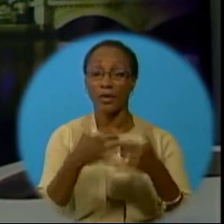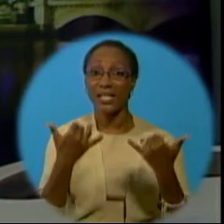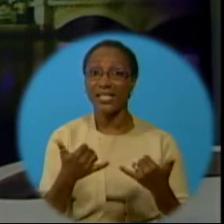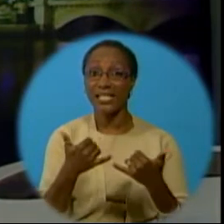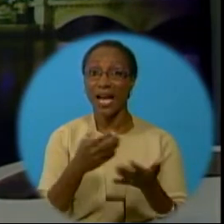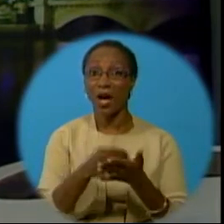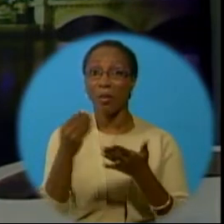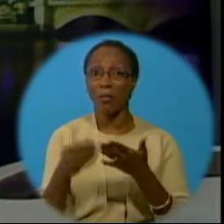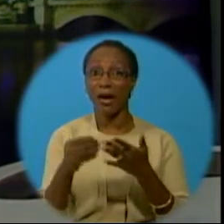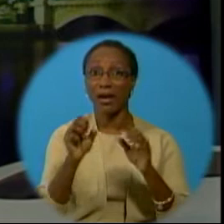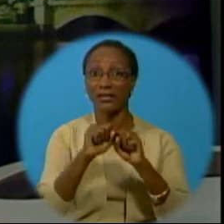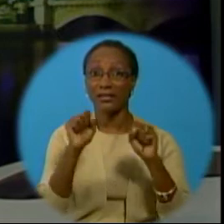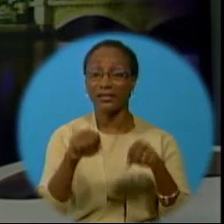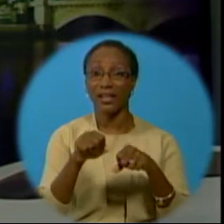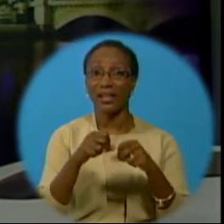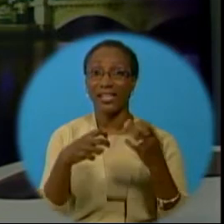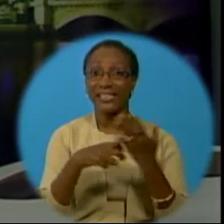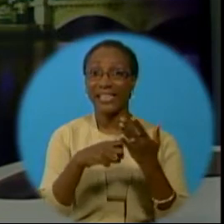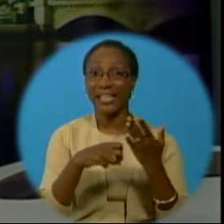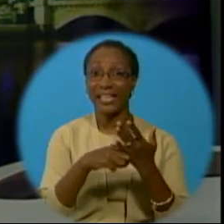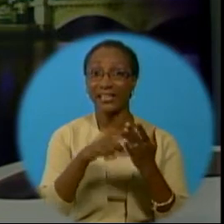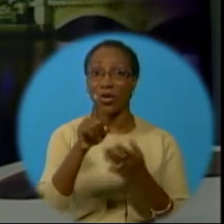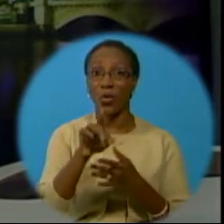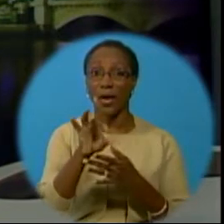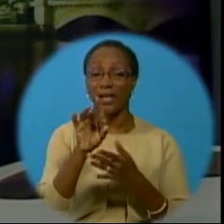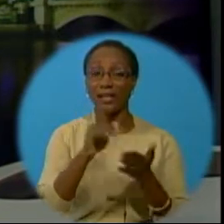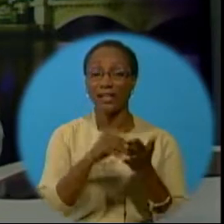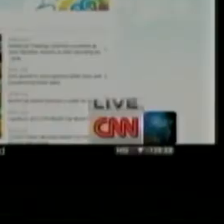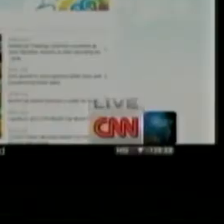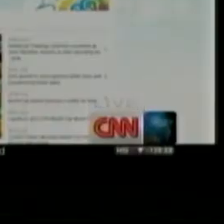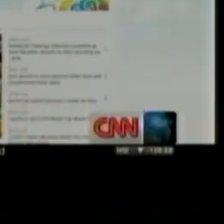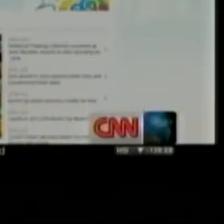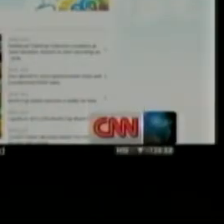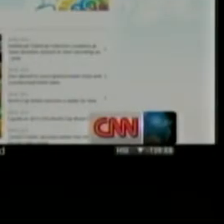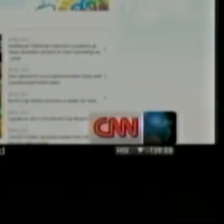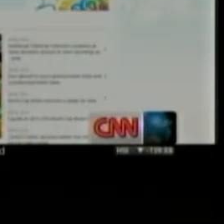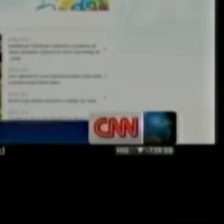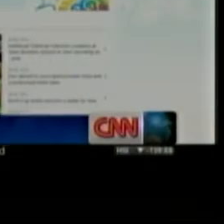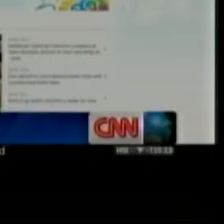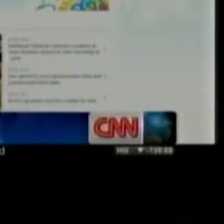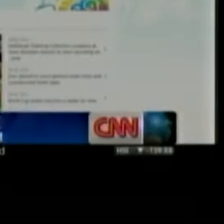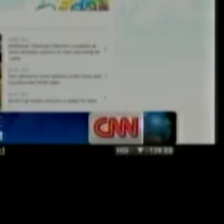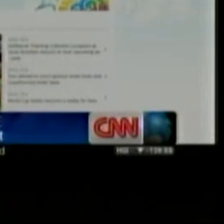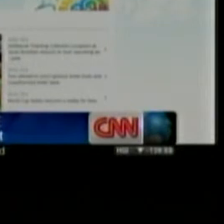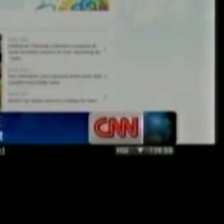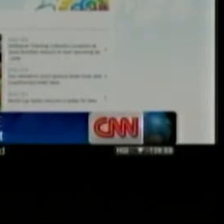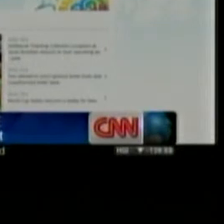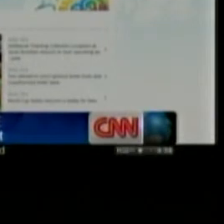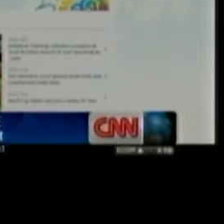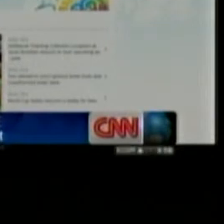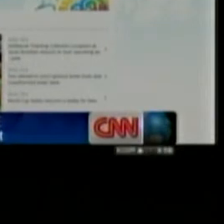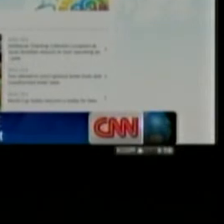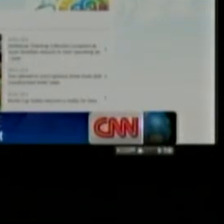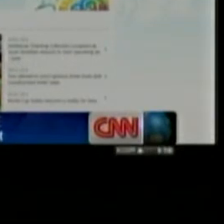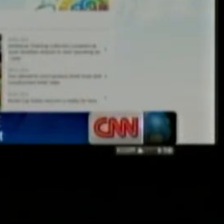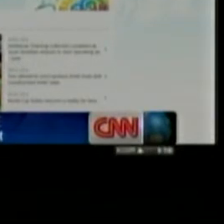About 180,000 tickets went on sale early this morning. FIFA is calling this a last-minute opportunity, but the fact